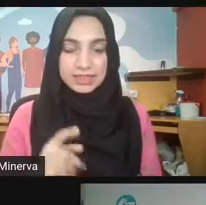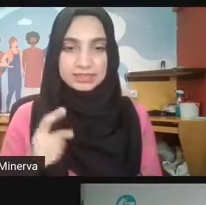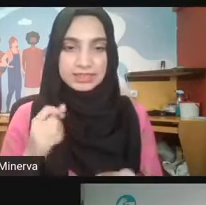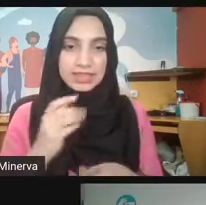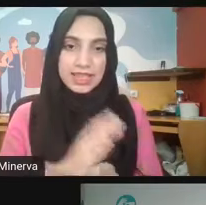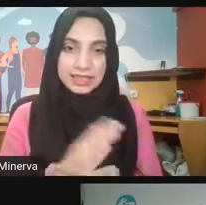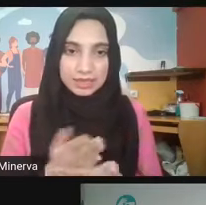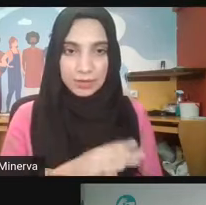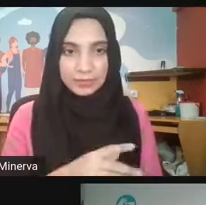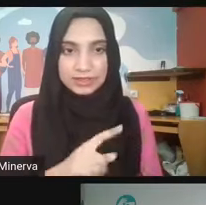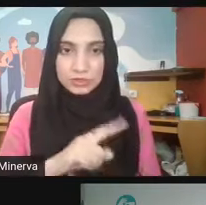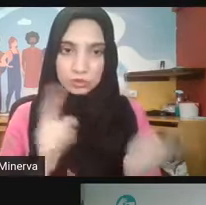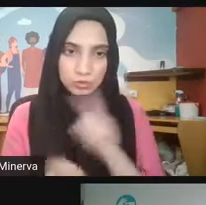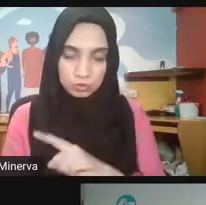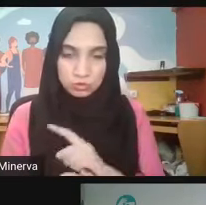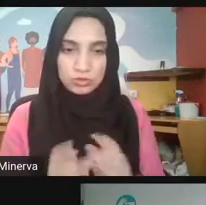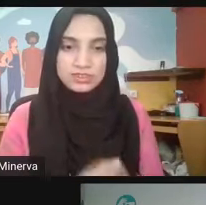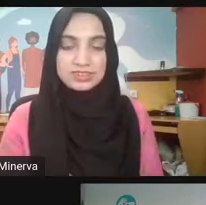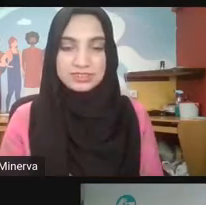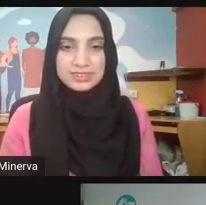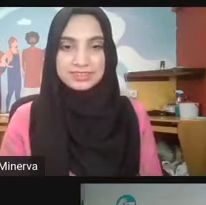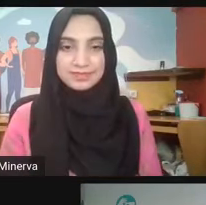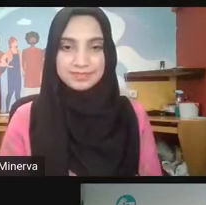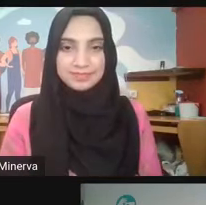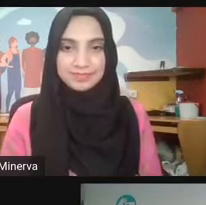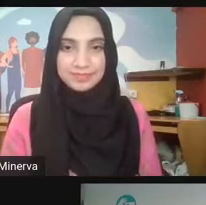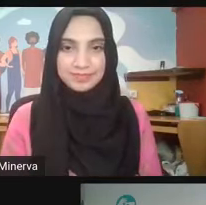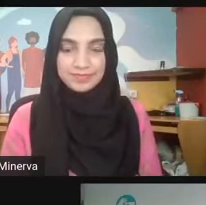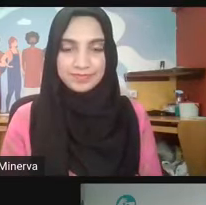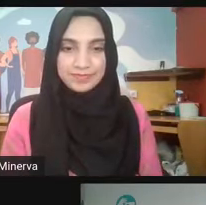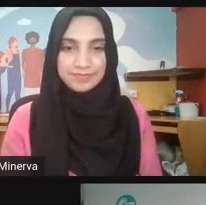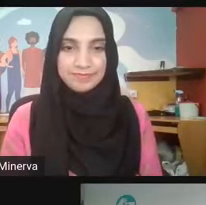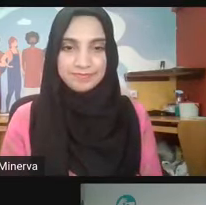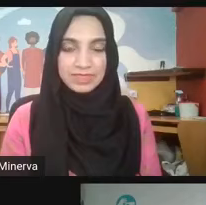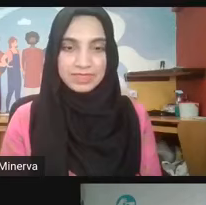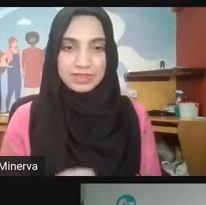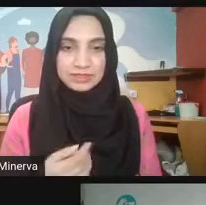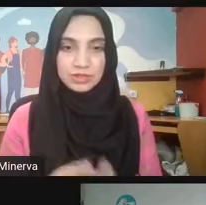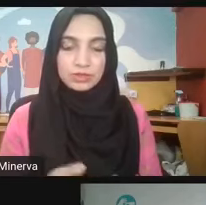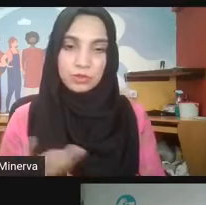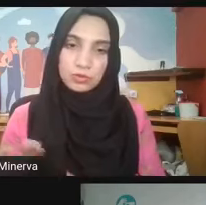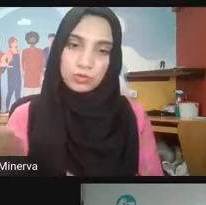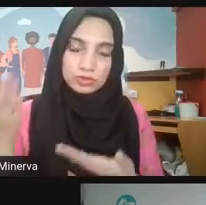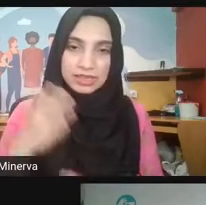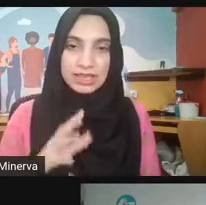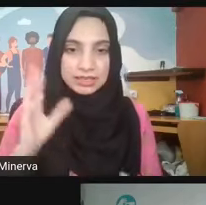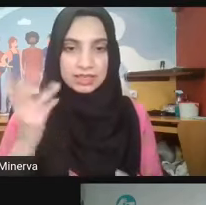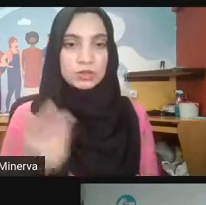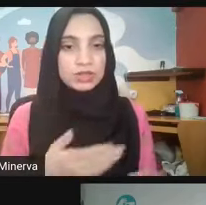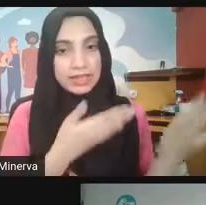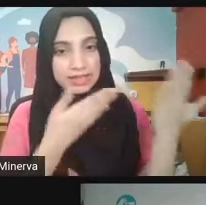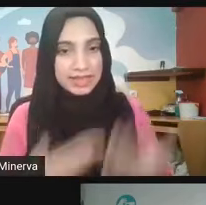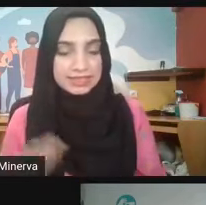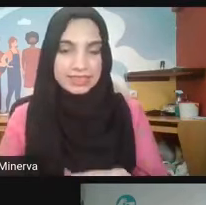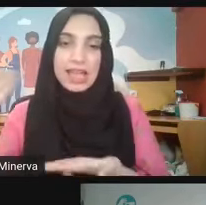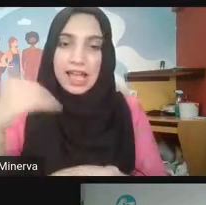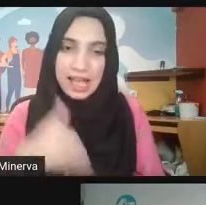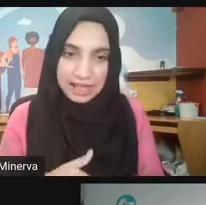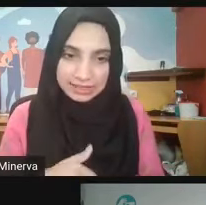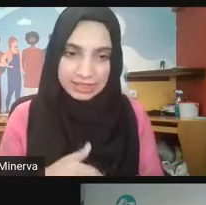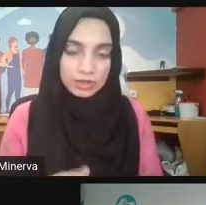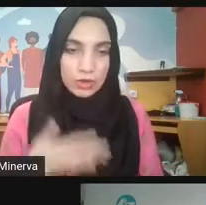can call upon an activist that talks about her personal journey with cancer.